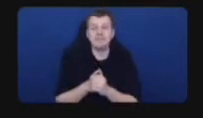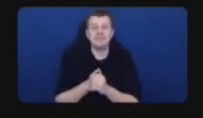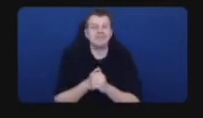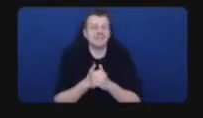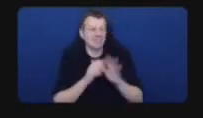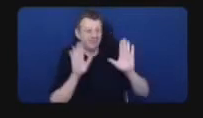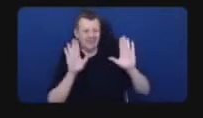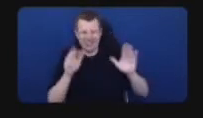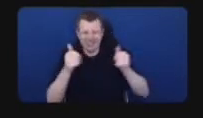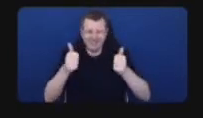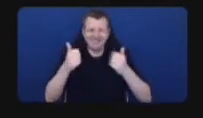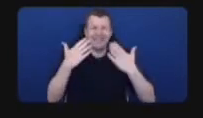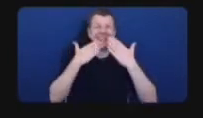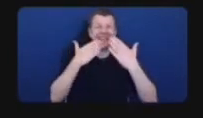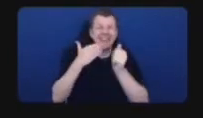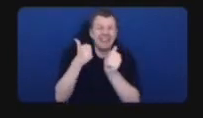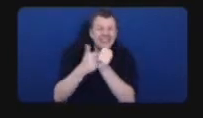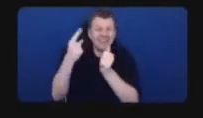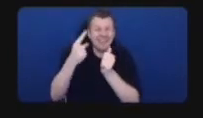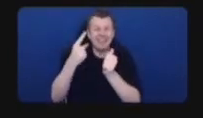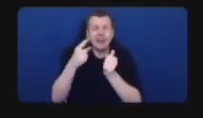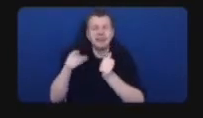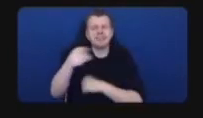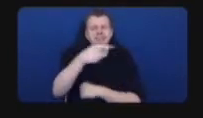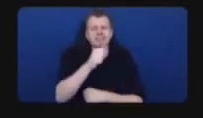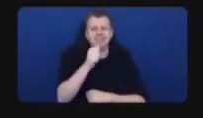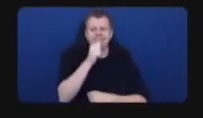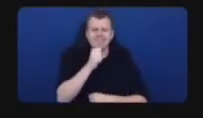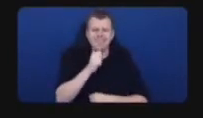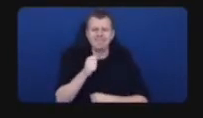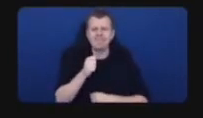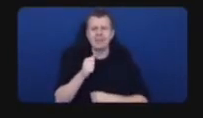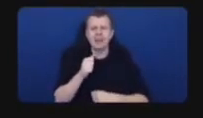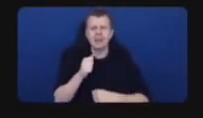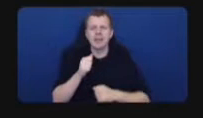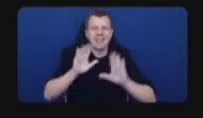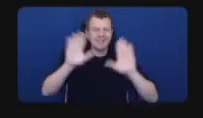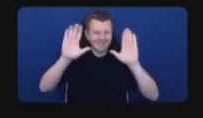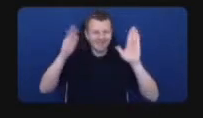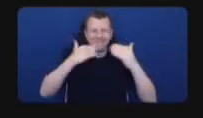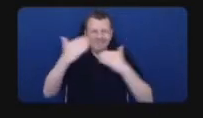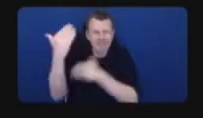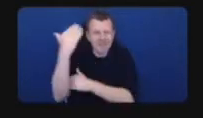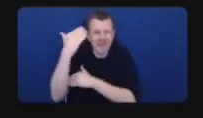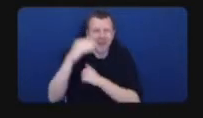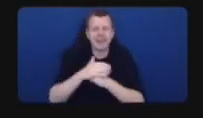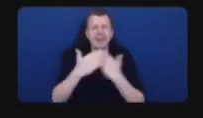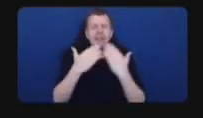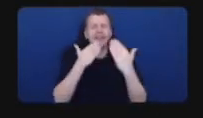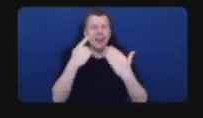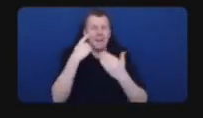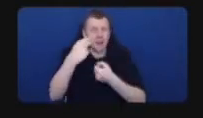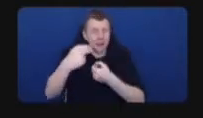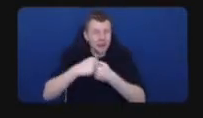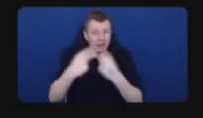thank you everyone for your patience. Good morning. And thank you so much for joining us